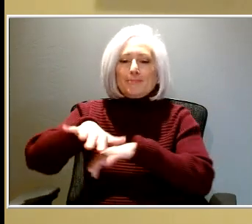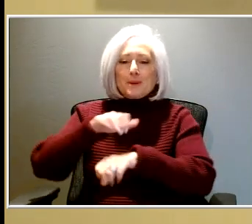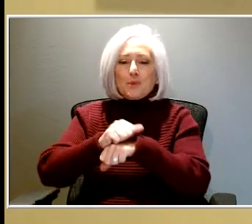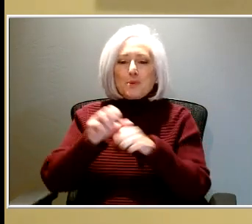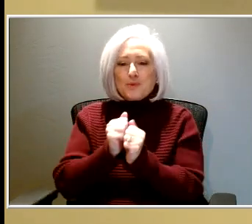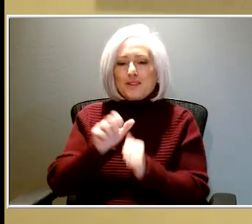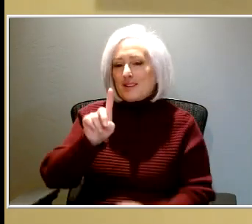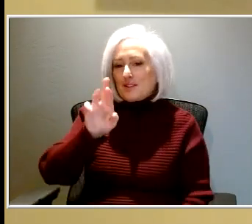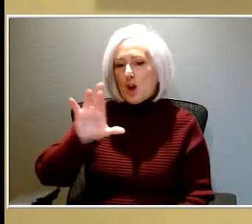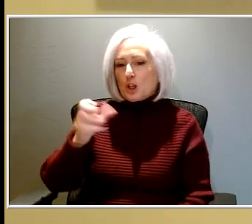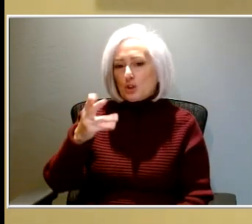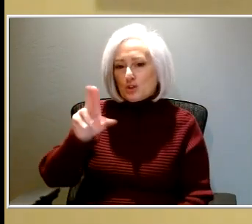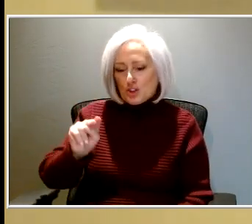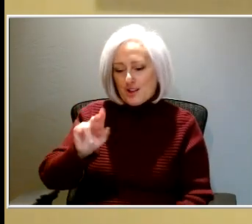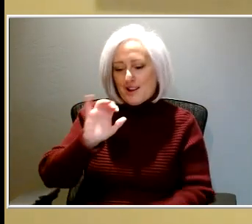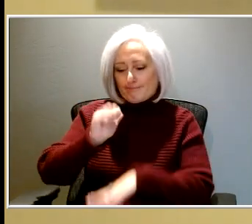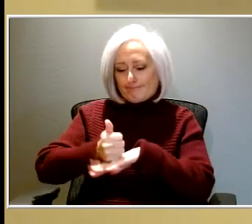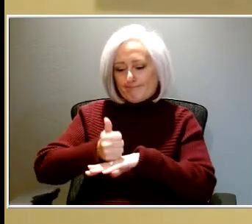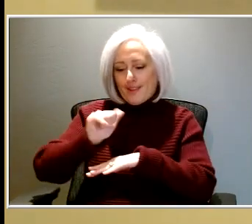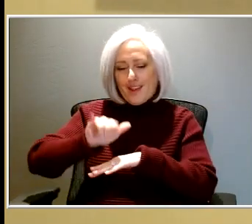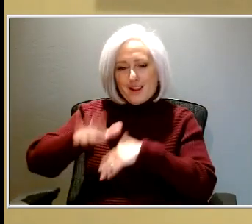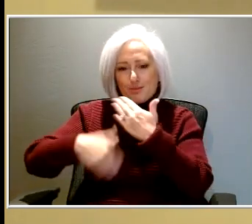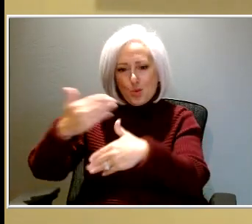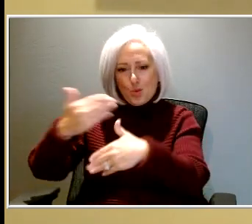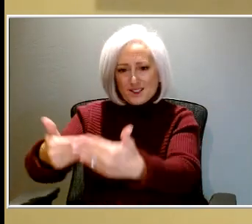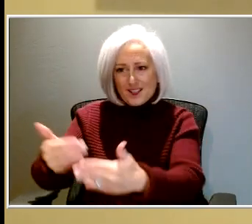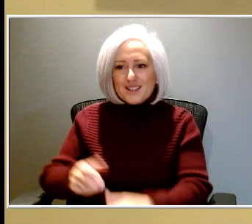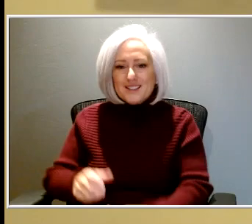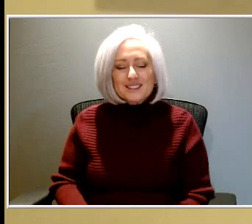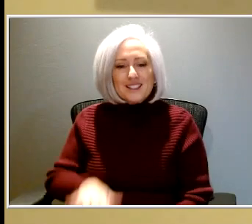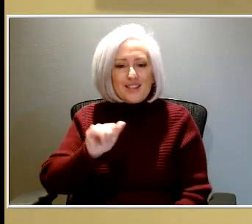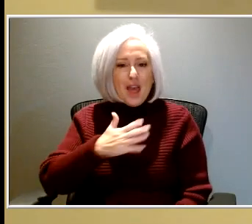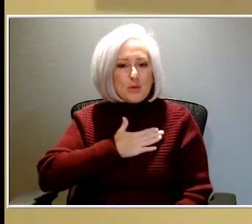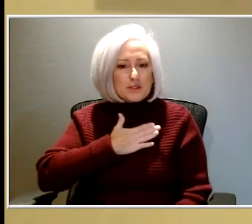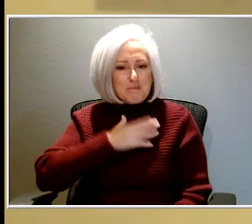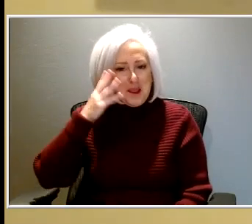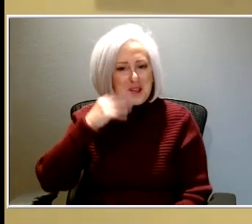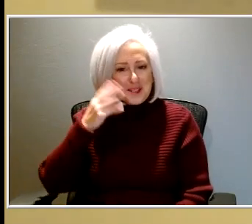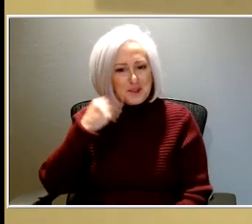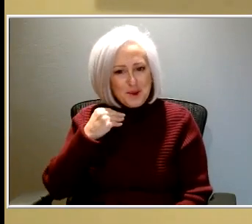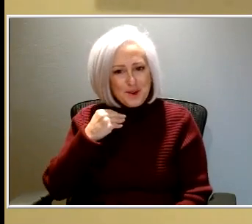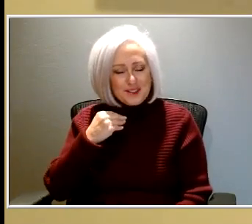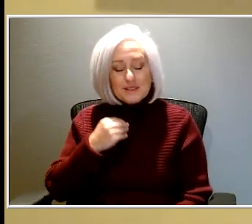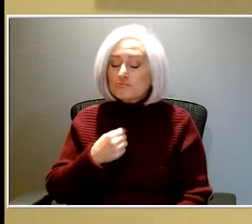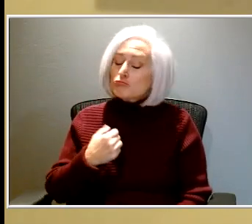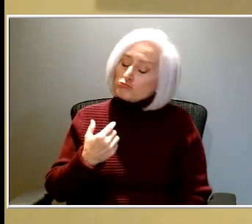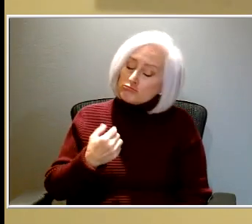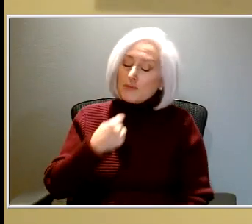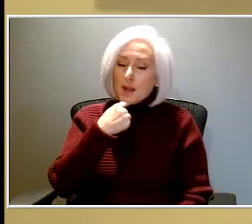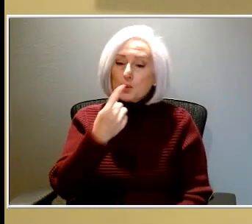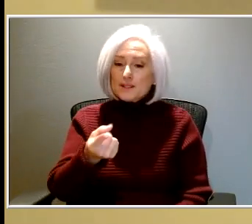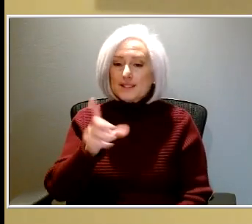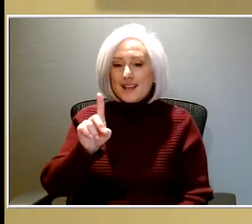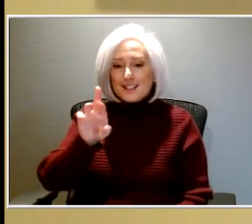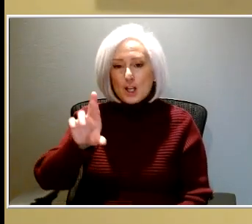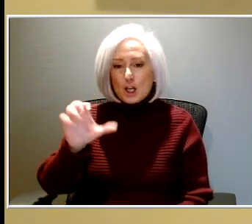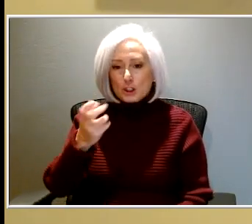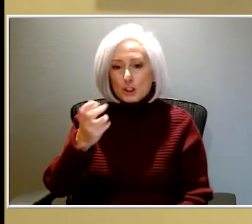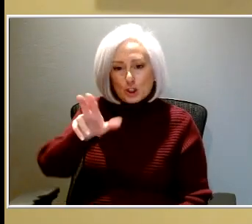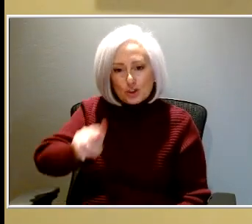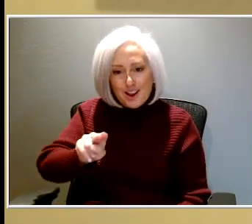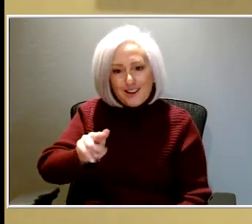up the process. But that was my experience. And I would have to say, Dr. Chen, I've